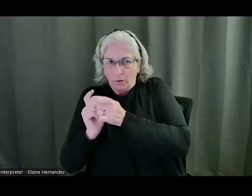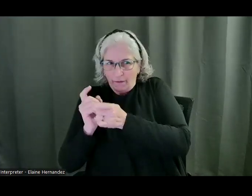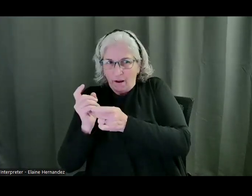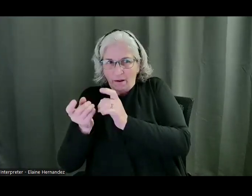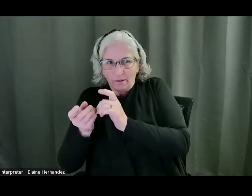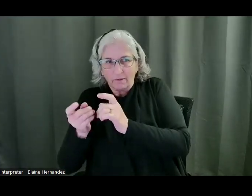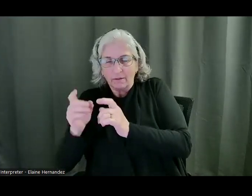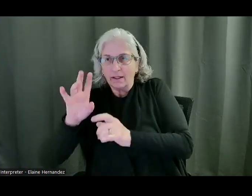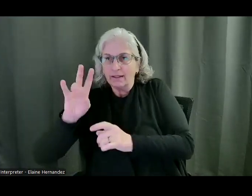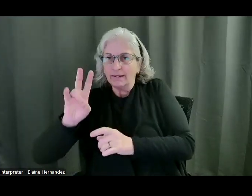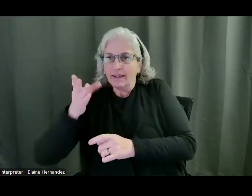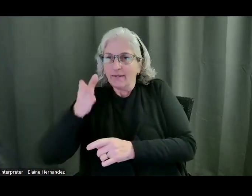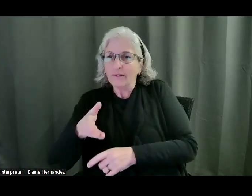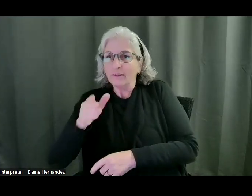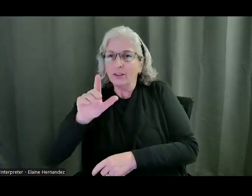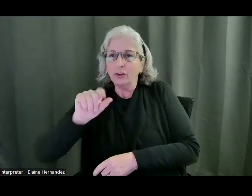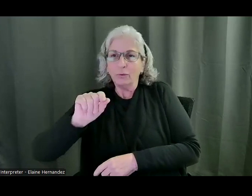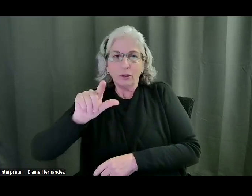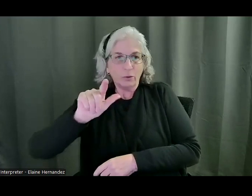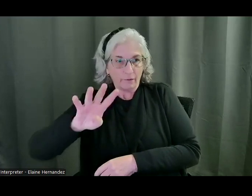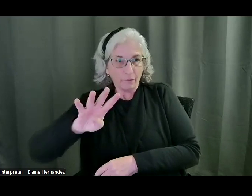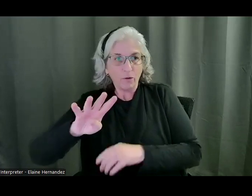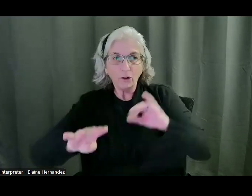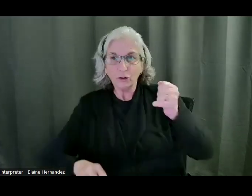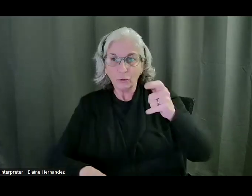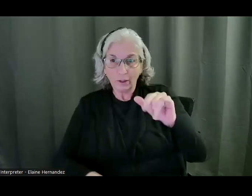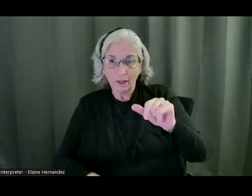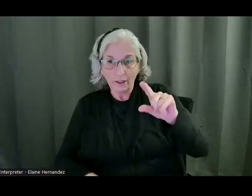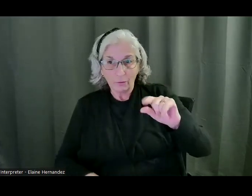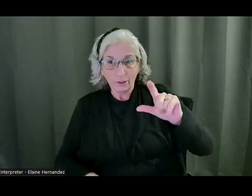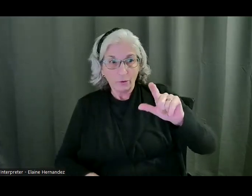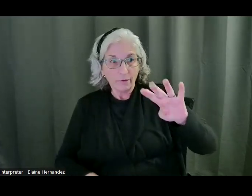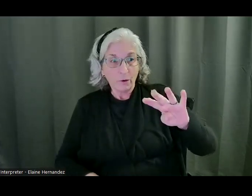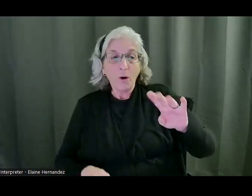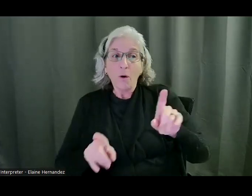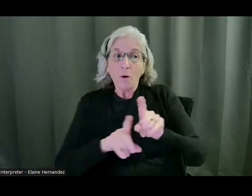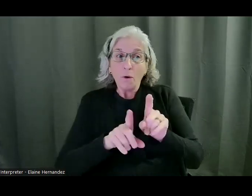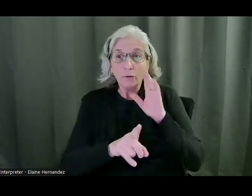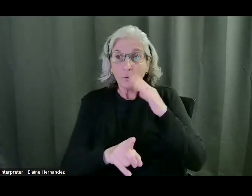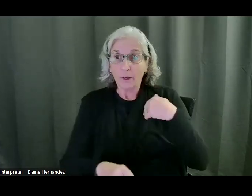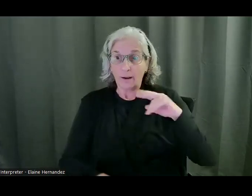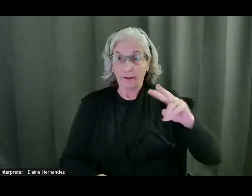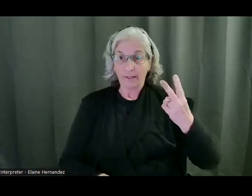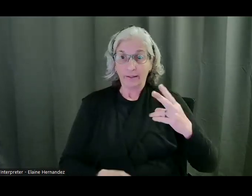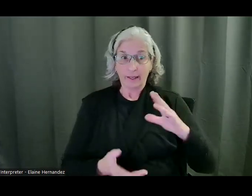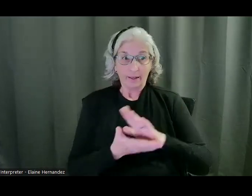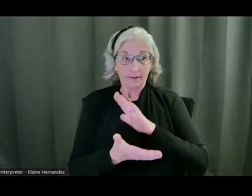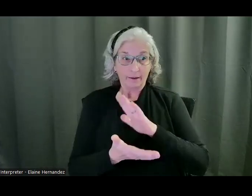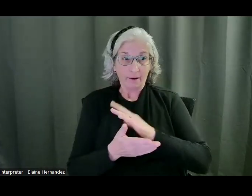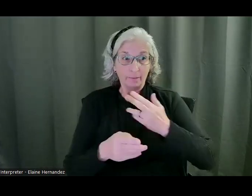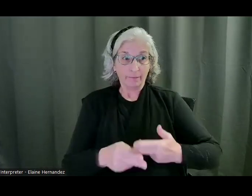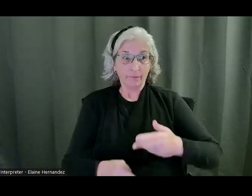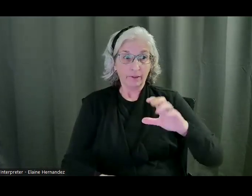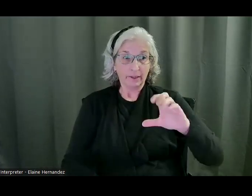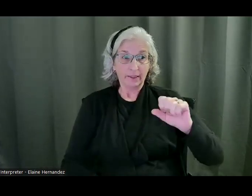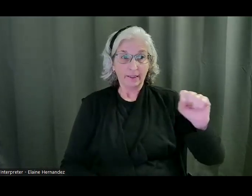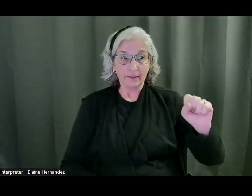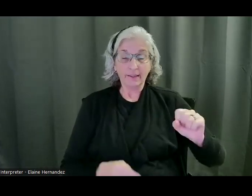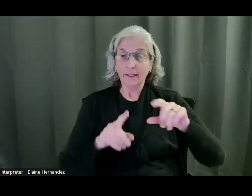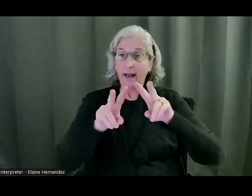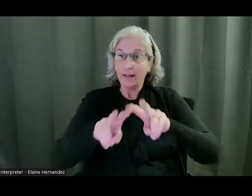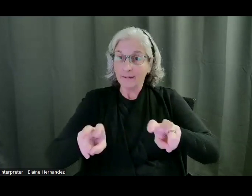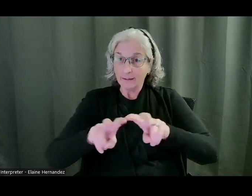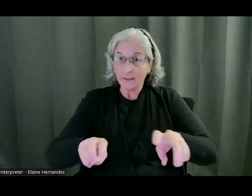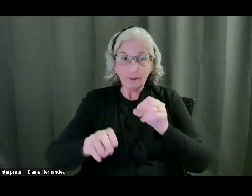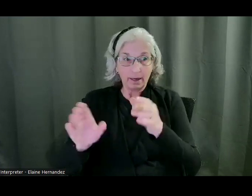7/2024. Then there's also another document you'll find on there, the CSS assessment and plan doc, as well as the